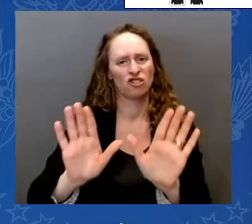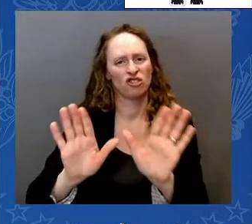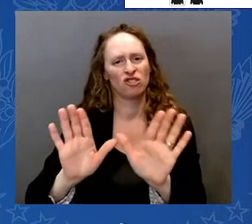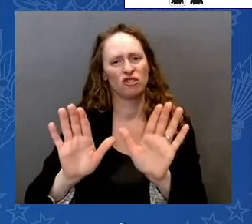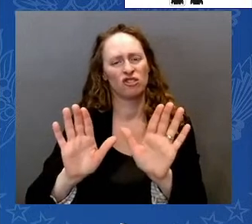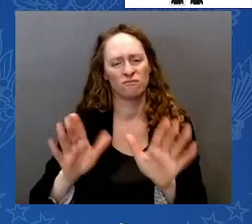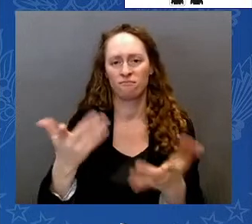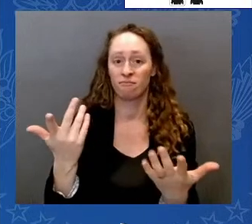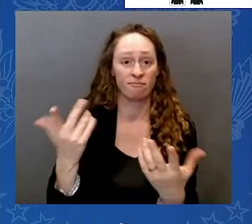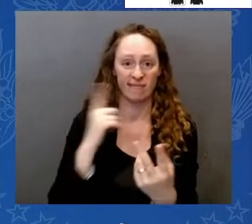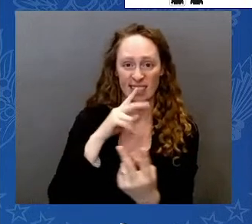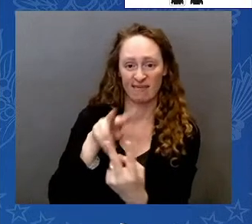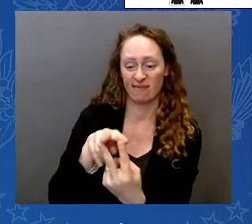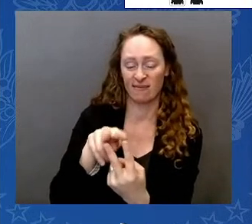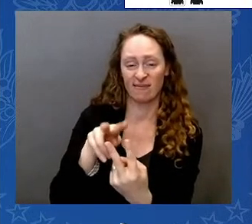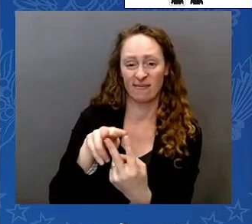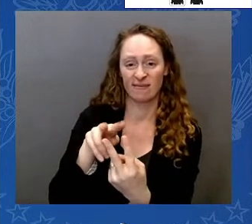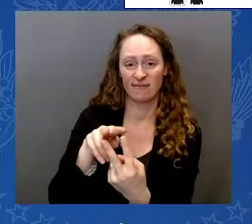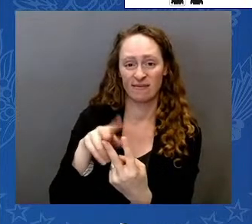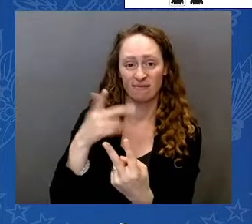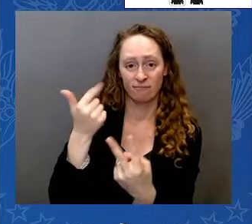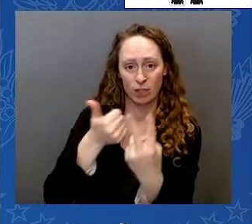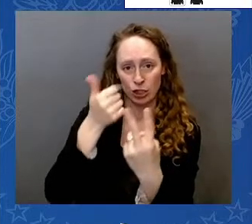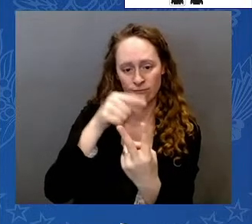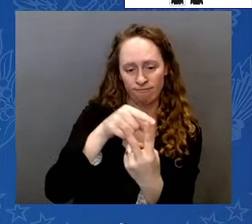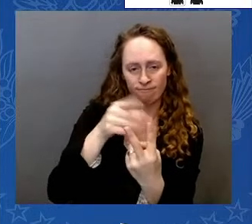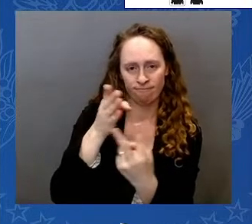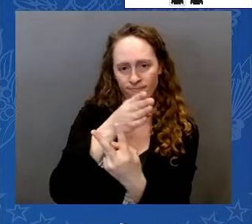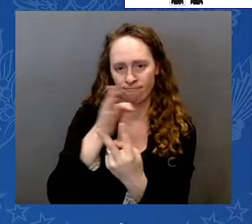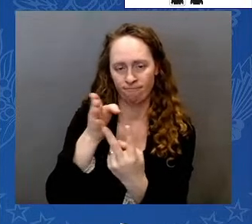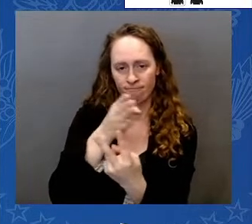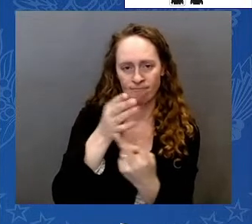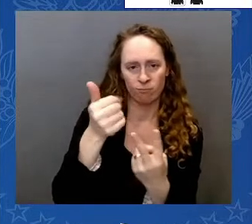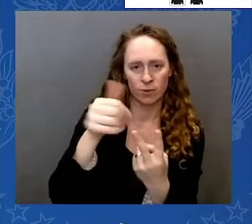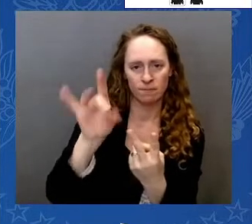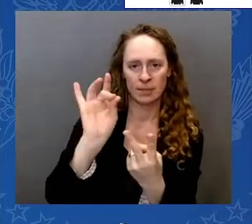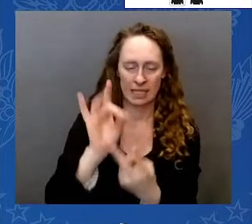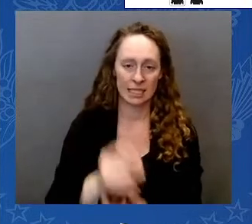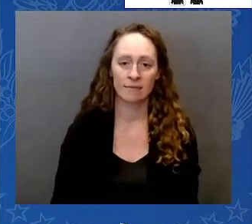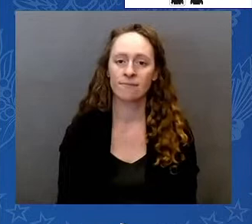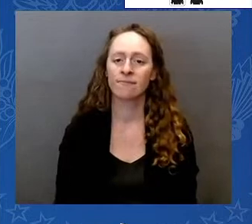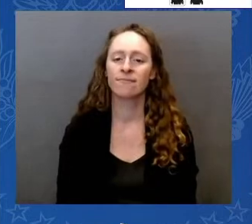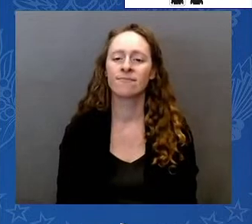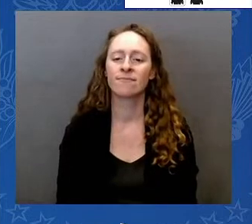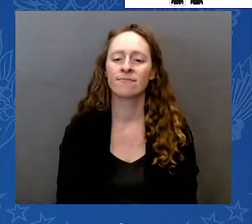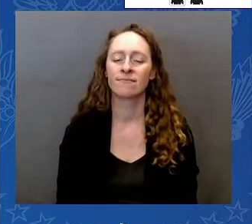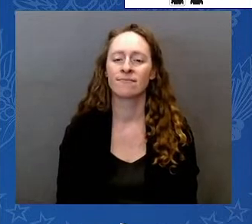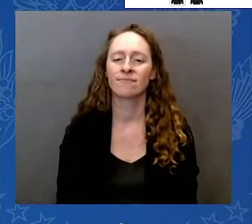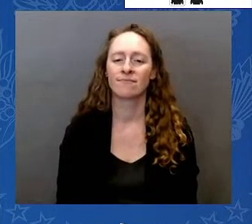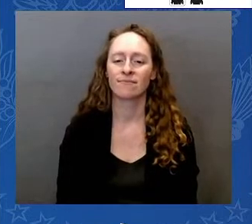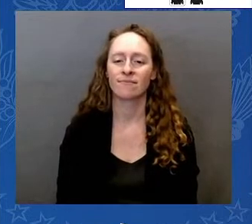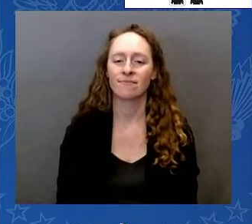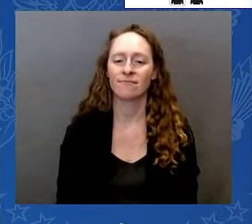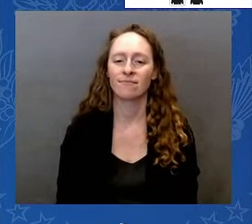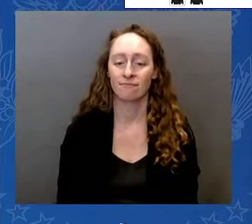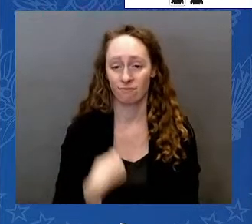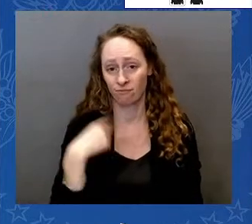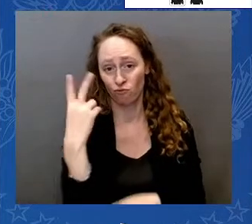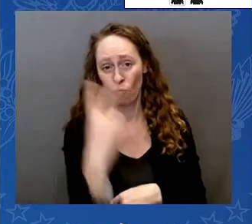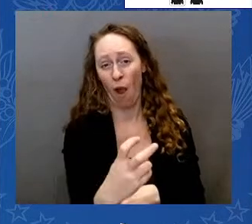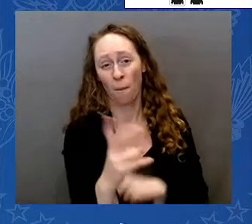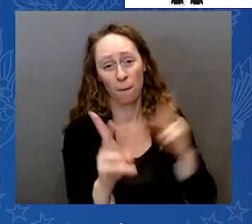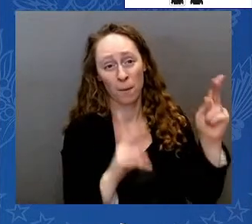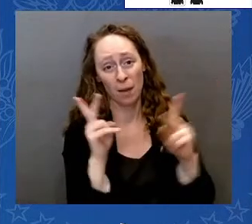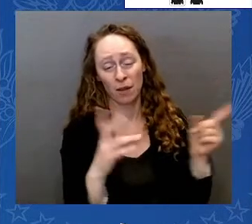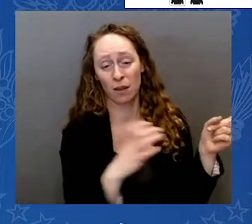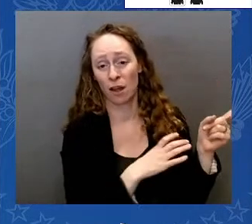economy. You got over 200 and some people in the Congress who still think the last election wasn't fair, that